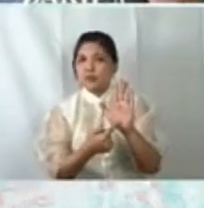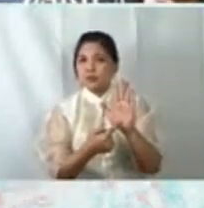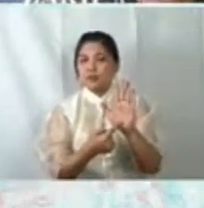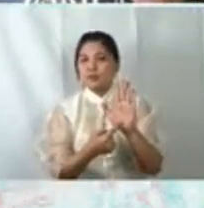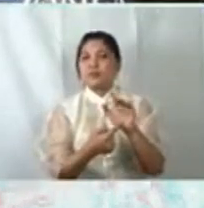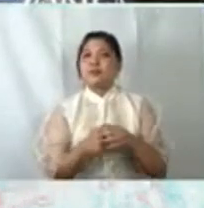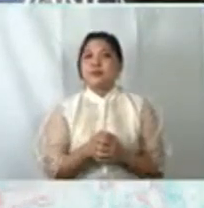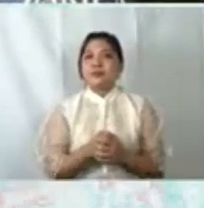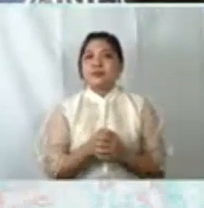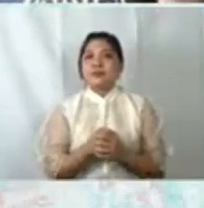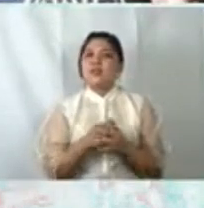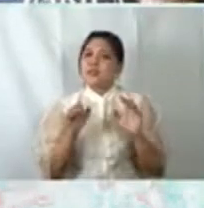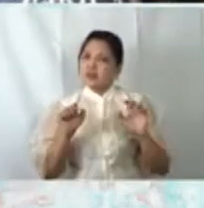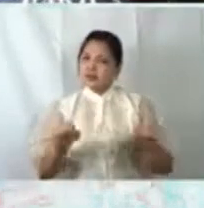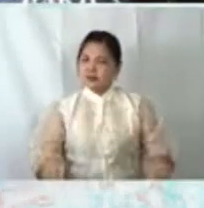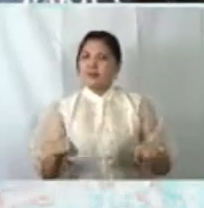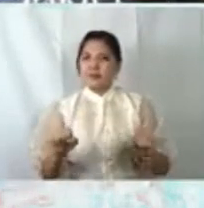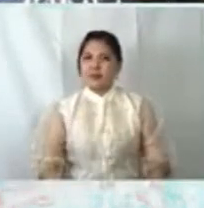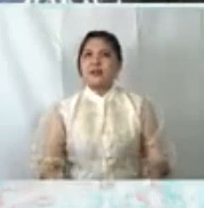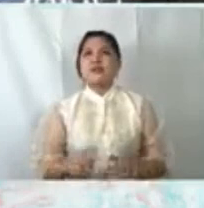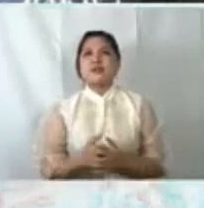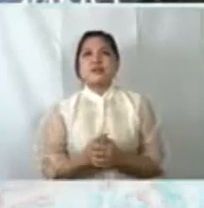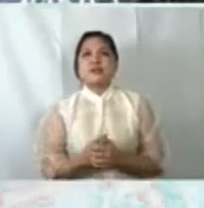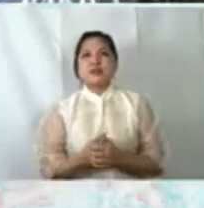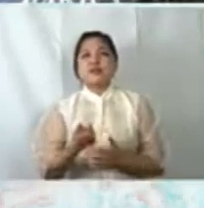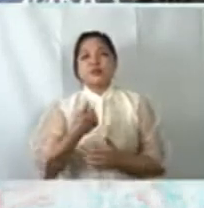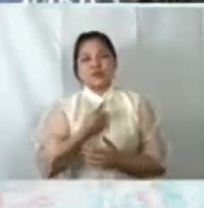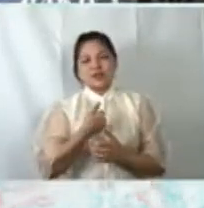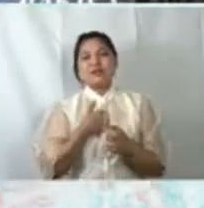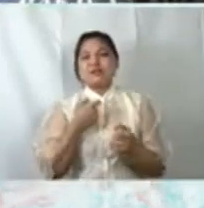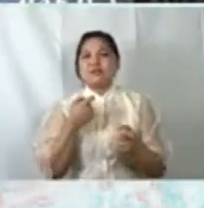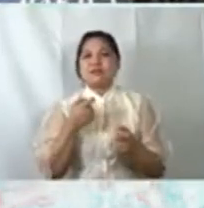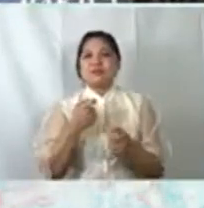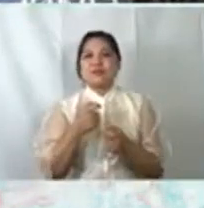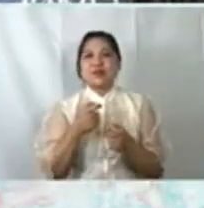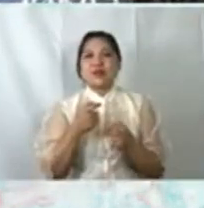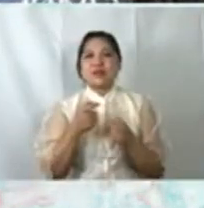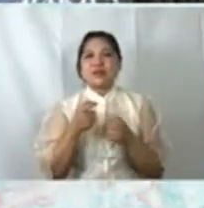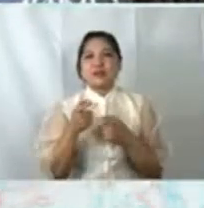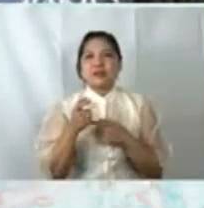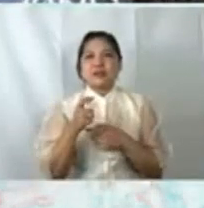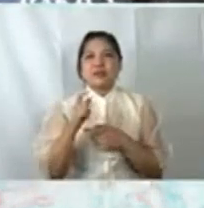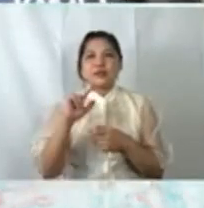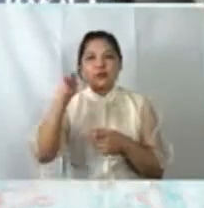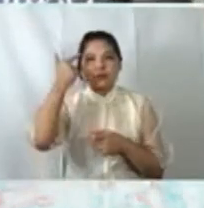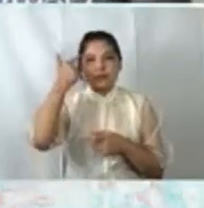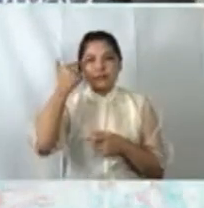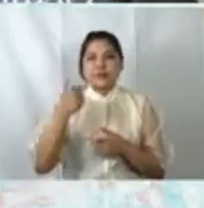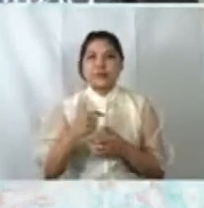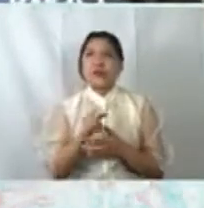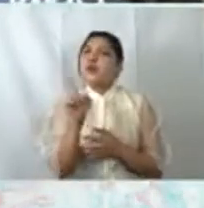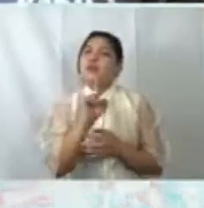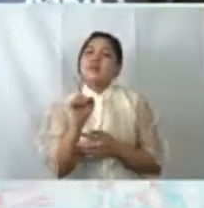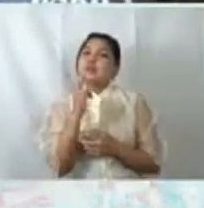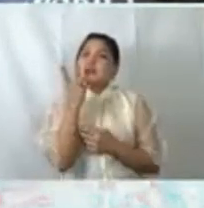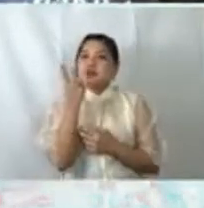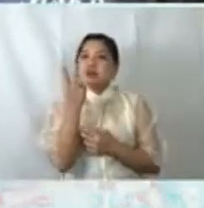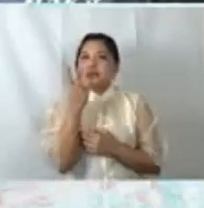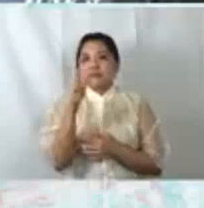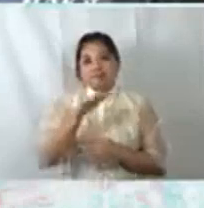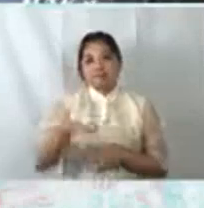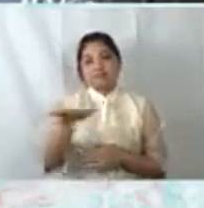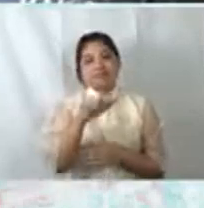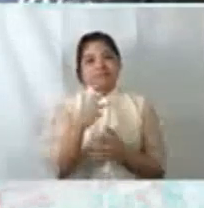their capacity for self-government. Okay? Eh, so ano po yung makikita natin?